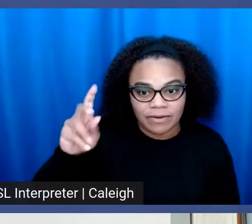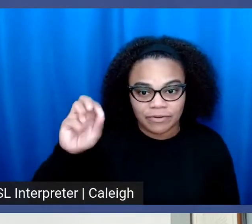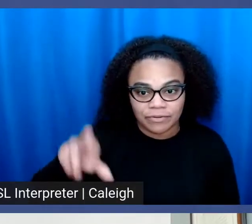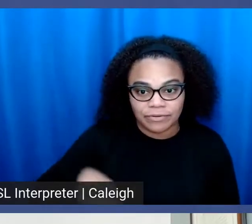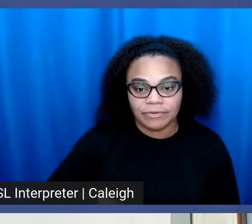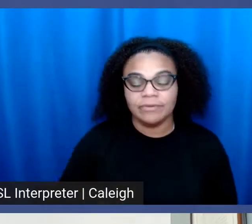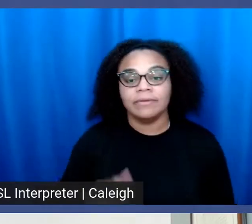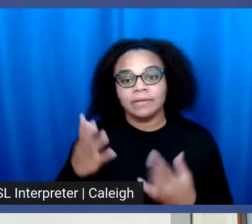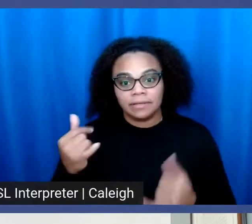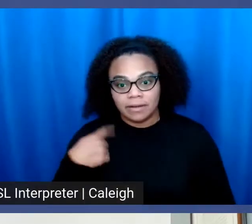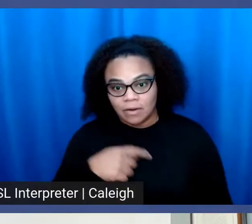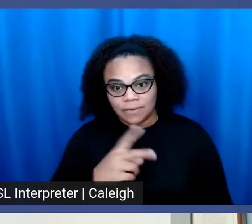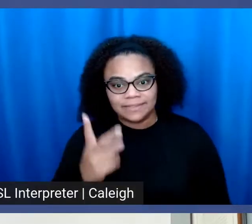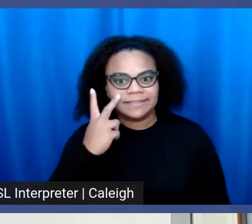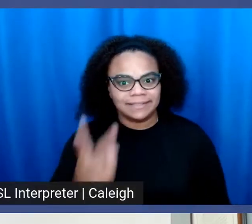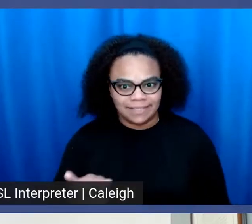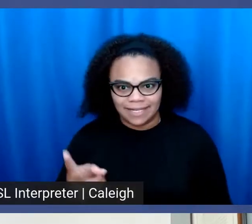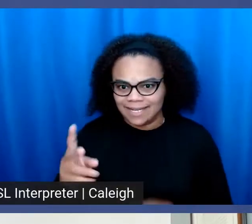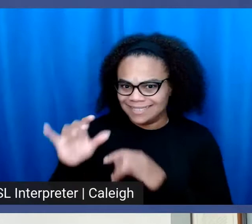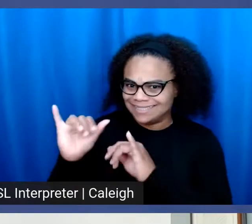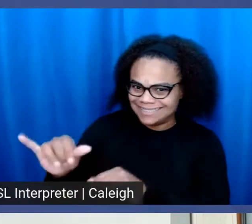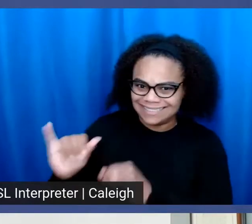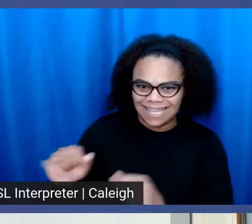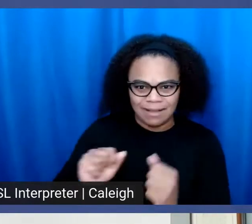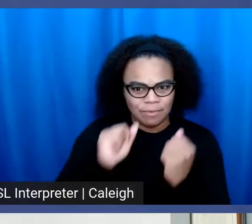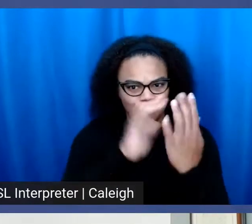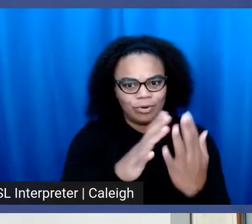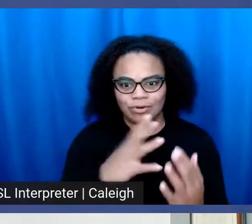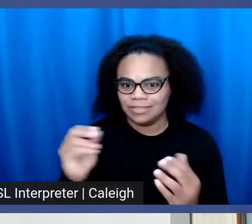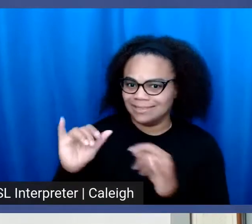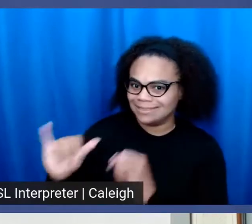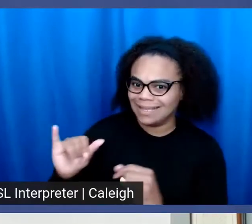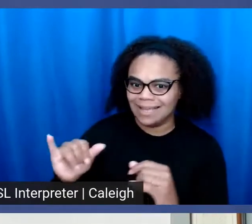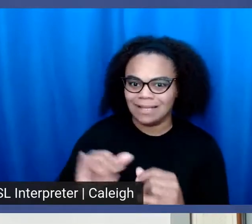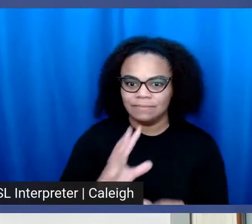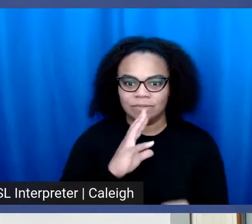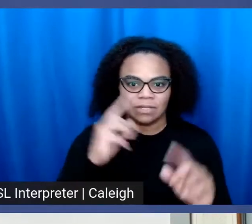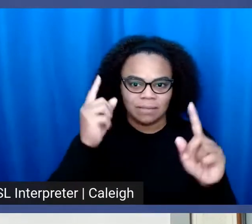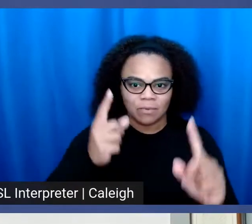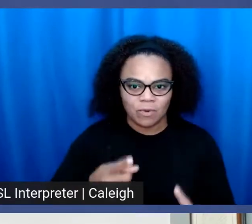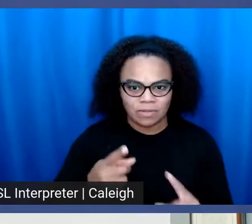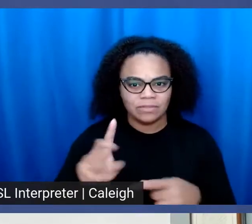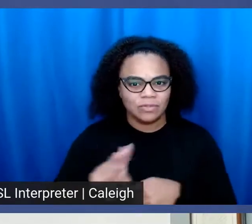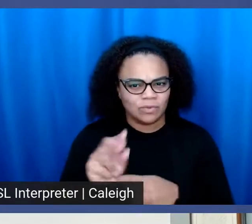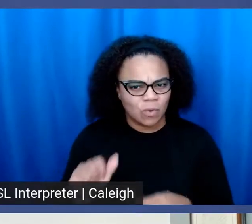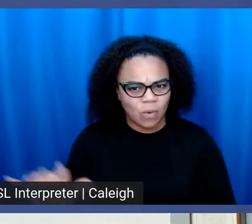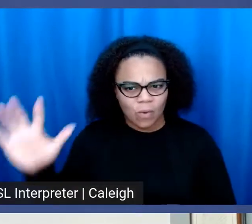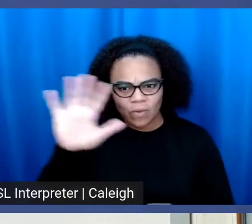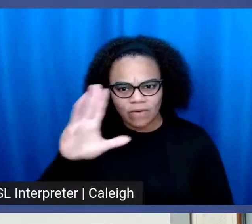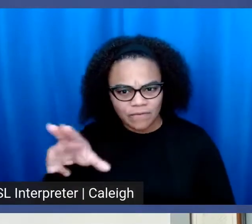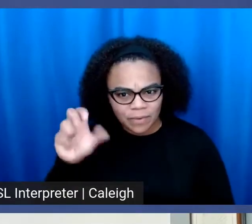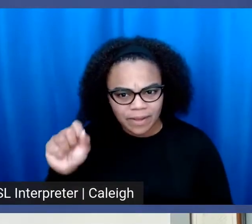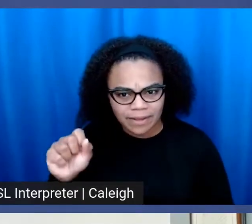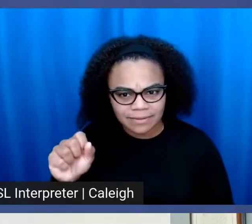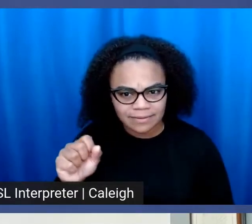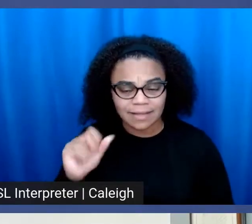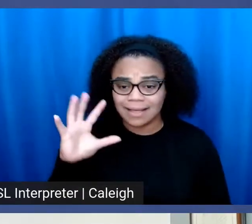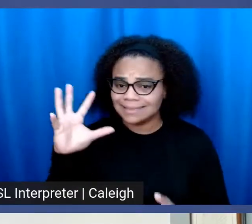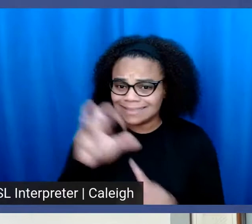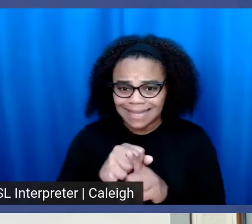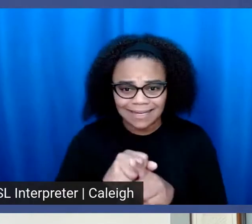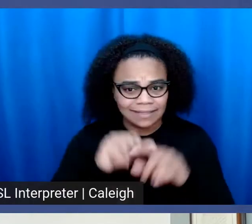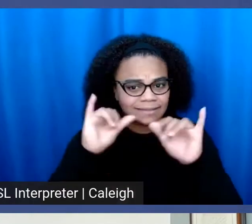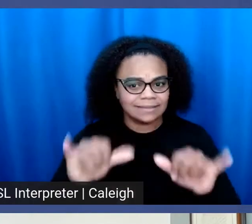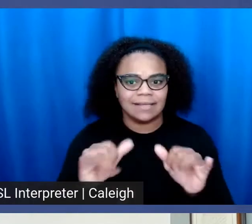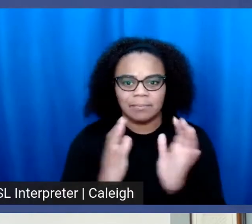talking points being used nationwide. And in fact, in many cases, it's the exact same books being attacked